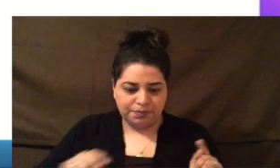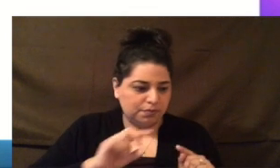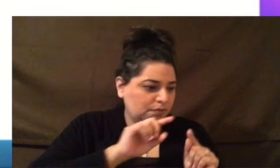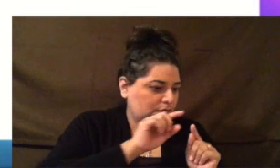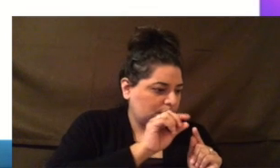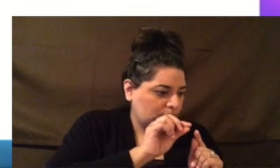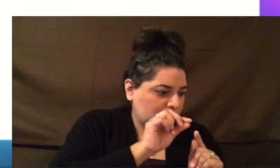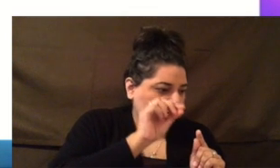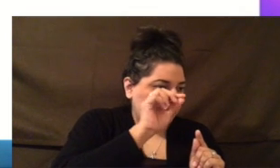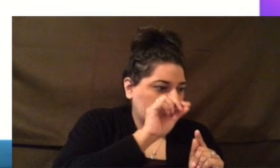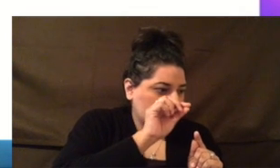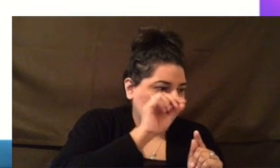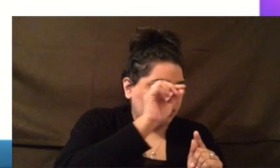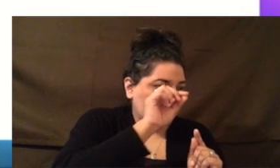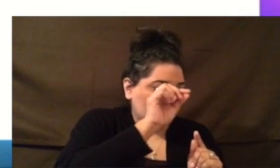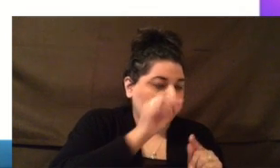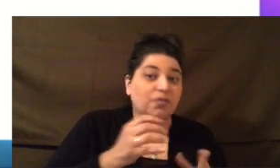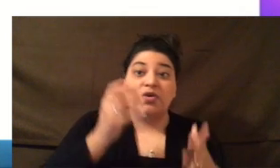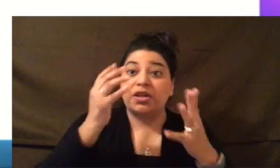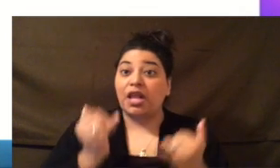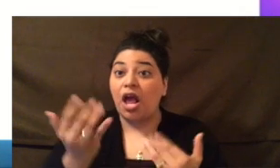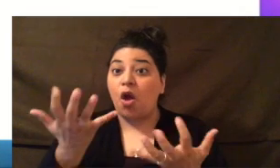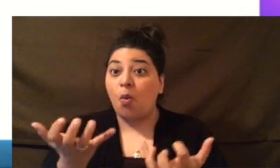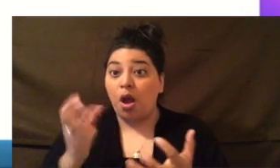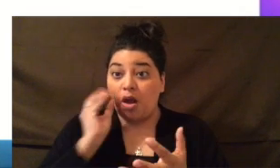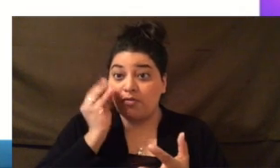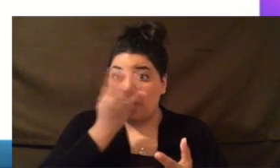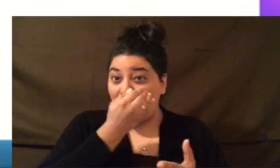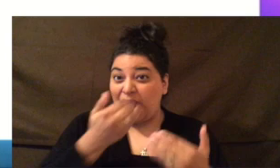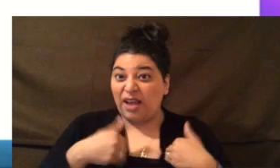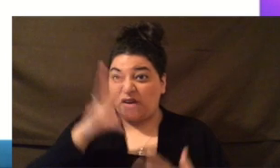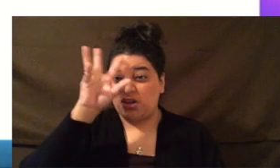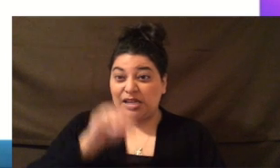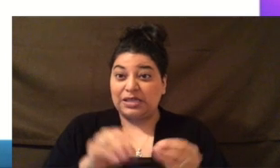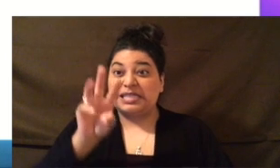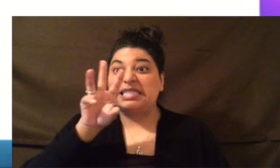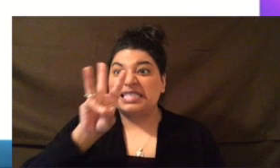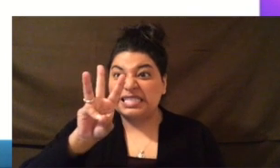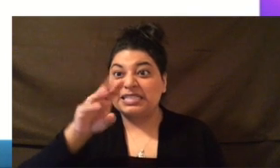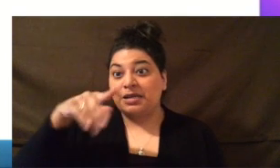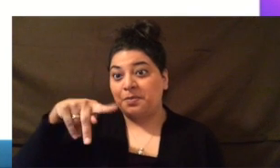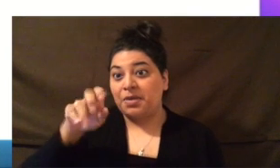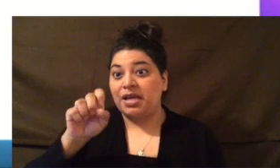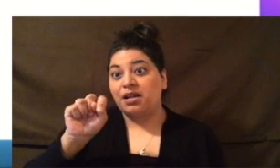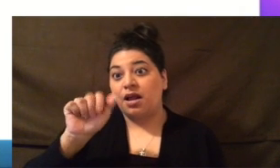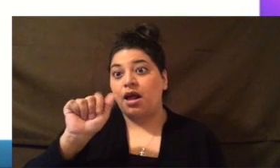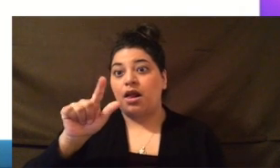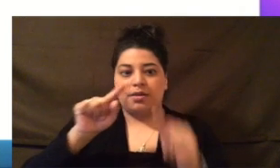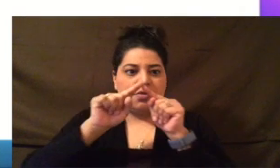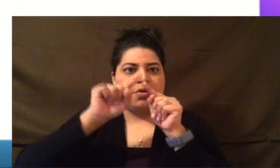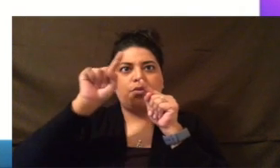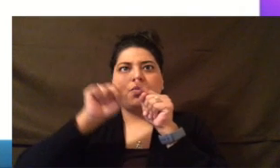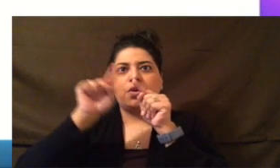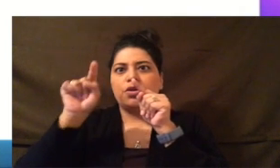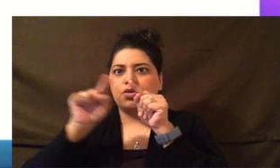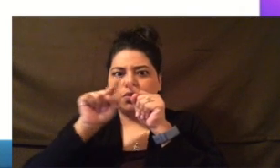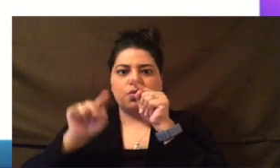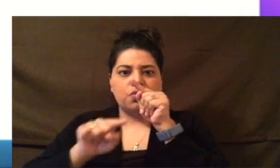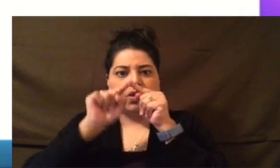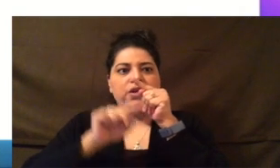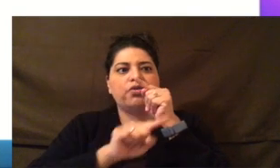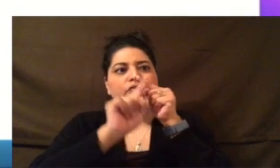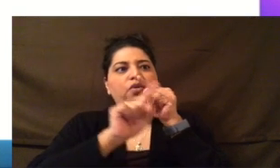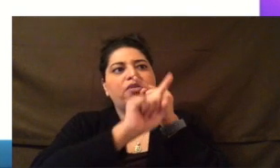label it, okay? Now we are going to be looking for flowers that have a total of 6 petals. So I went through and I